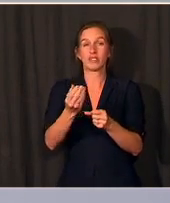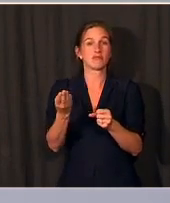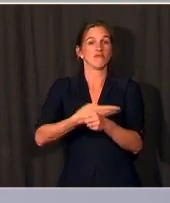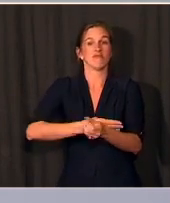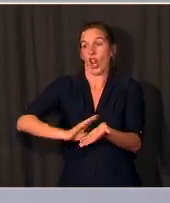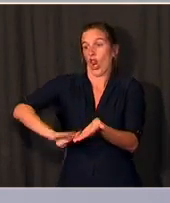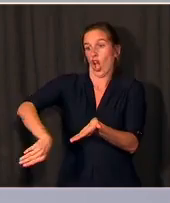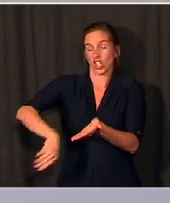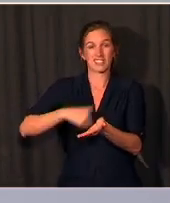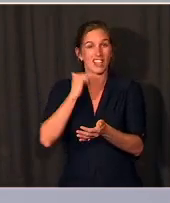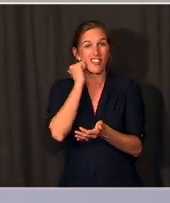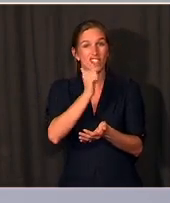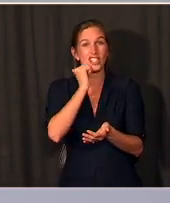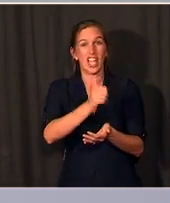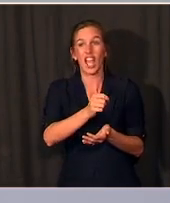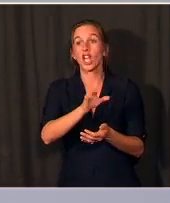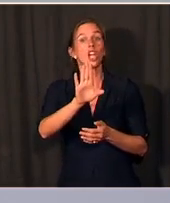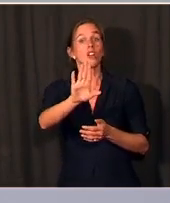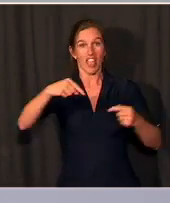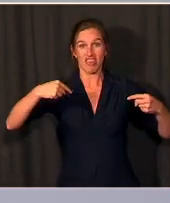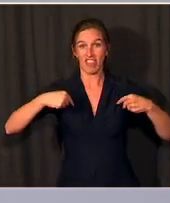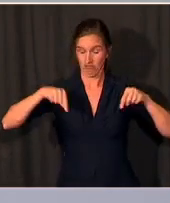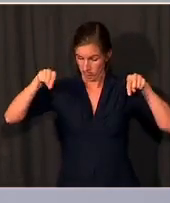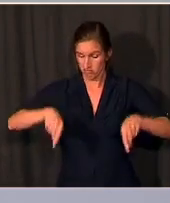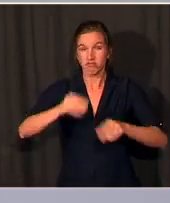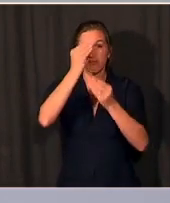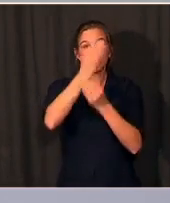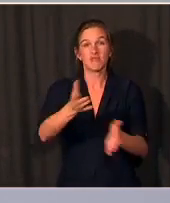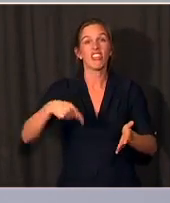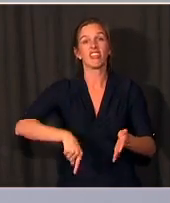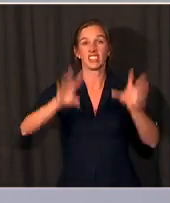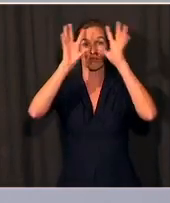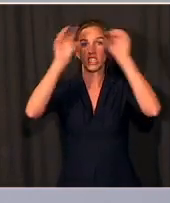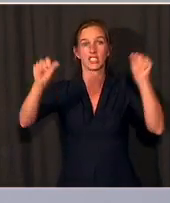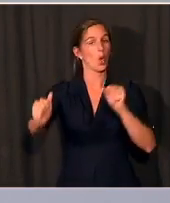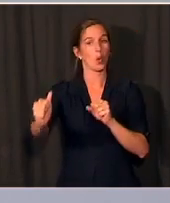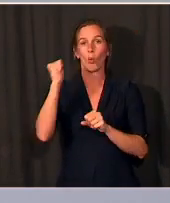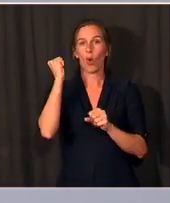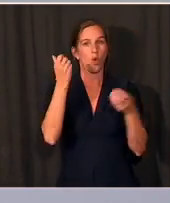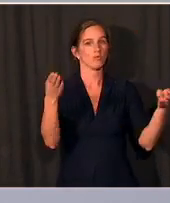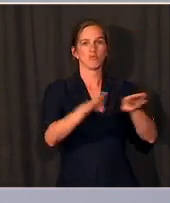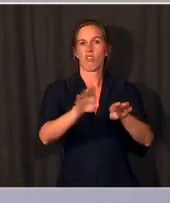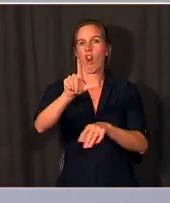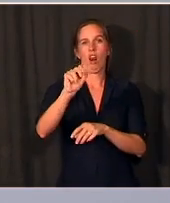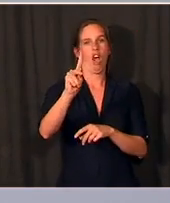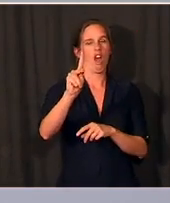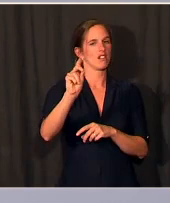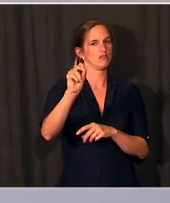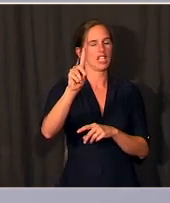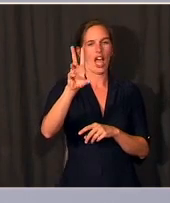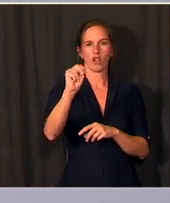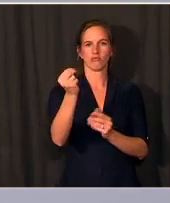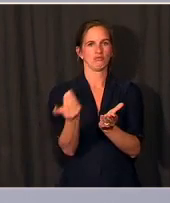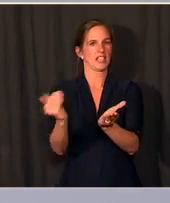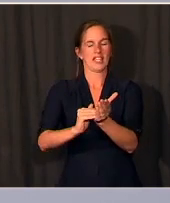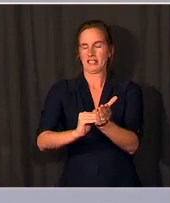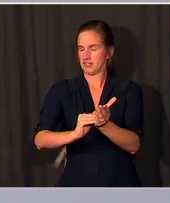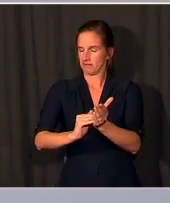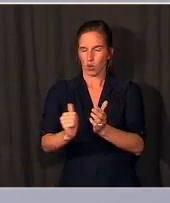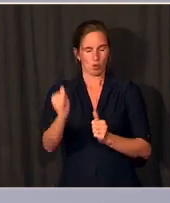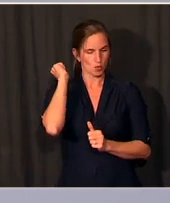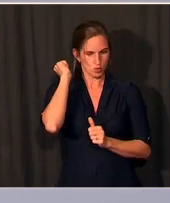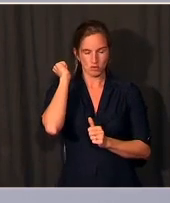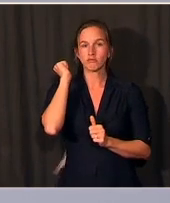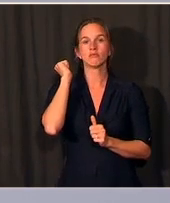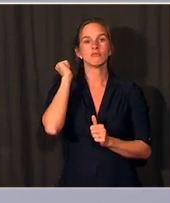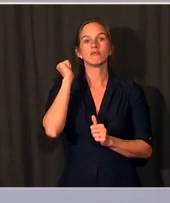to a lockdown. I will not go. This administration will not be going to a lockdown. Hopefully, the whatever happens in the future, who knows